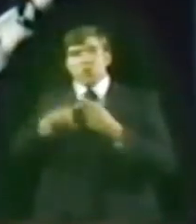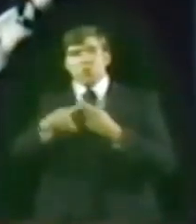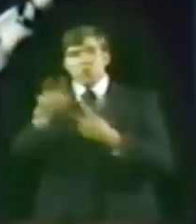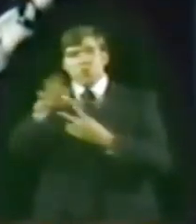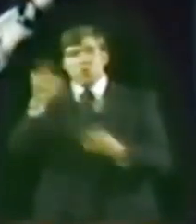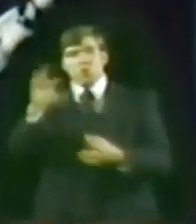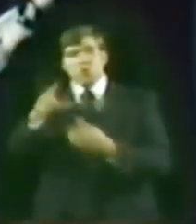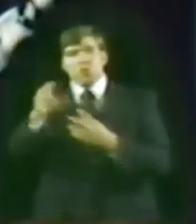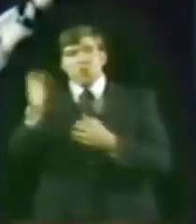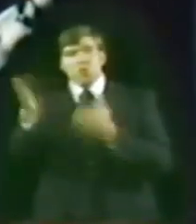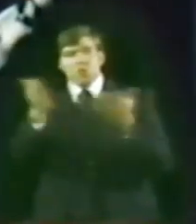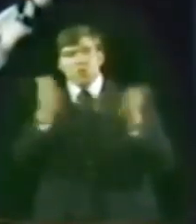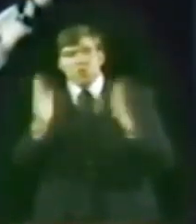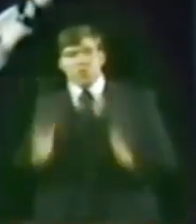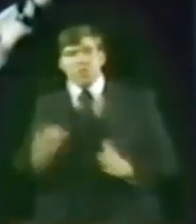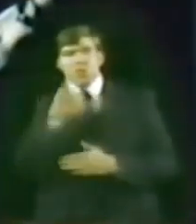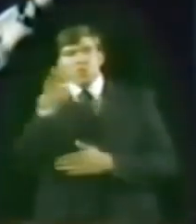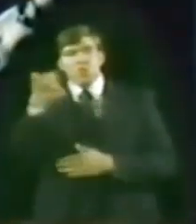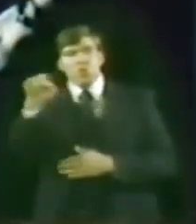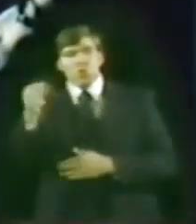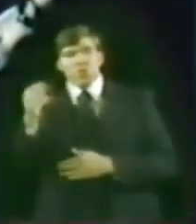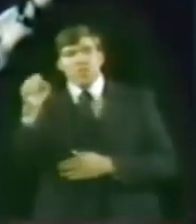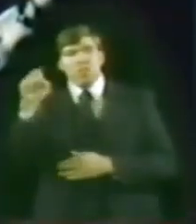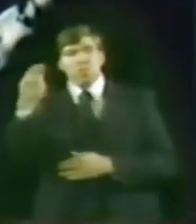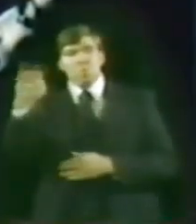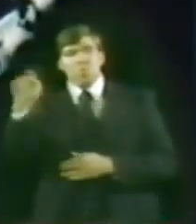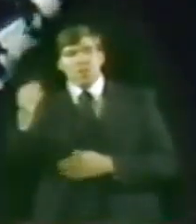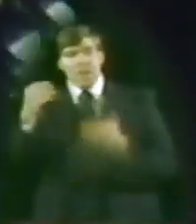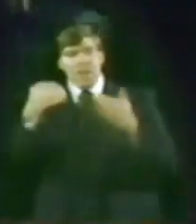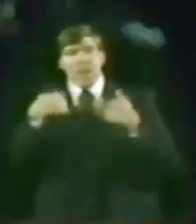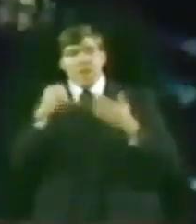servant. Joseph Smith had such a visitation.